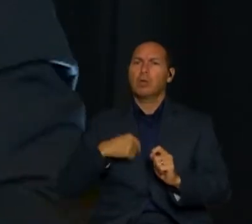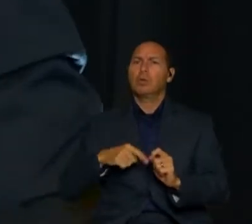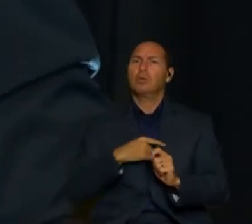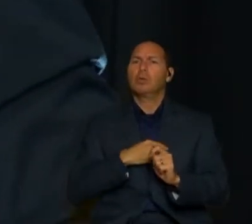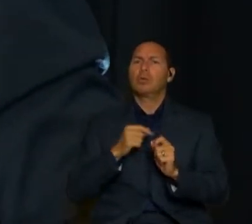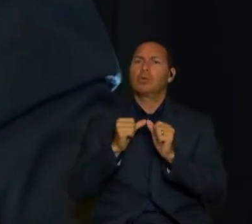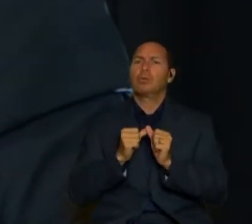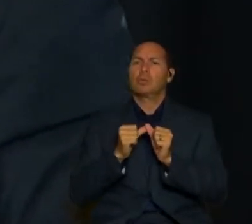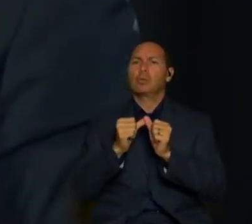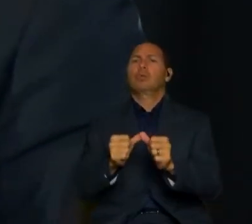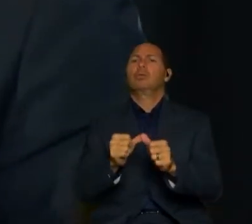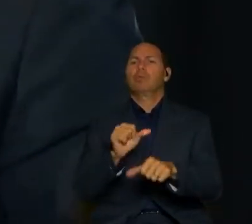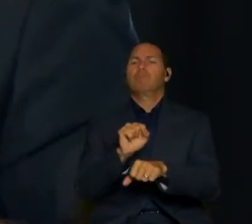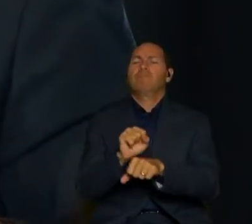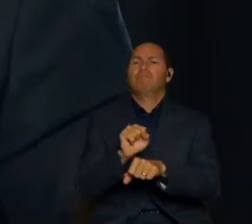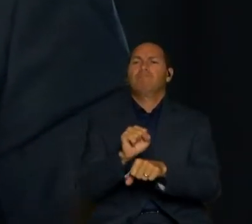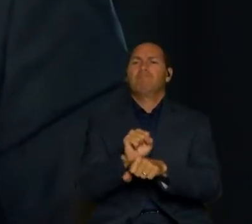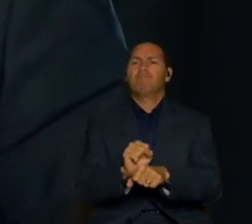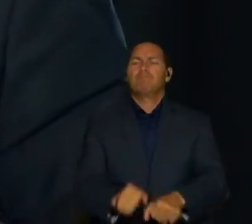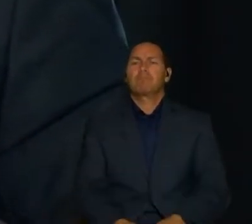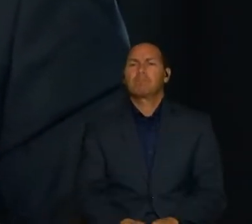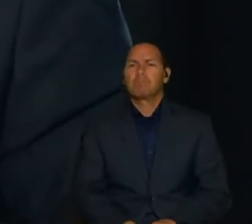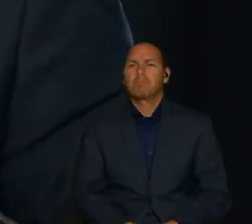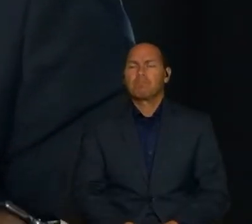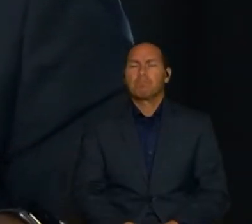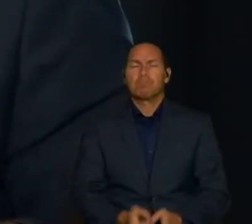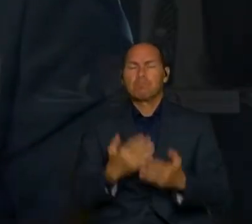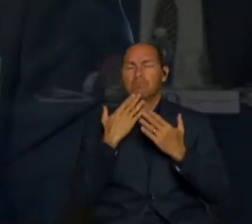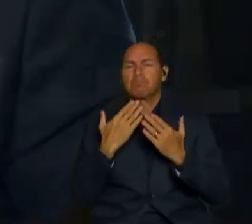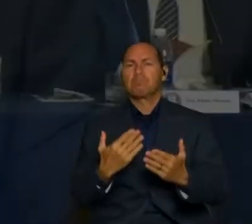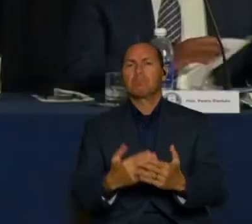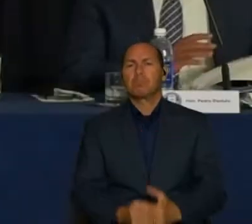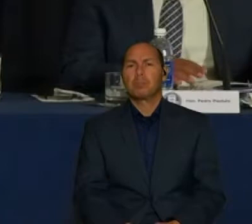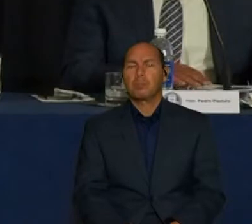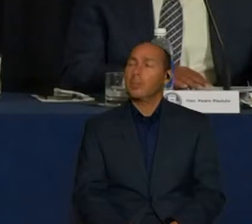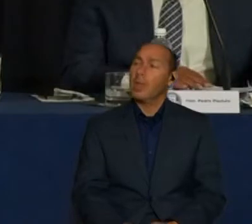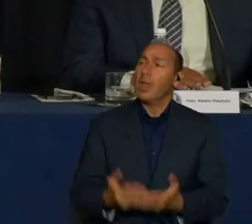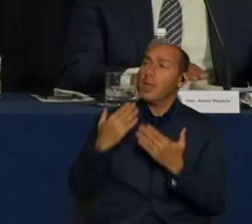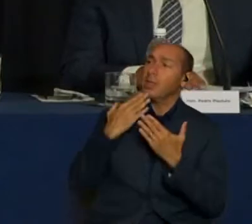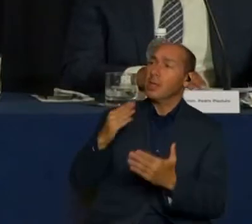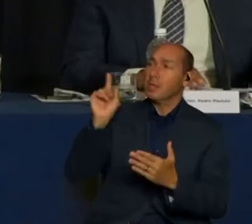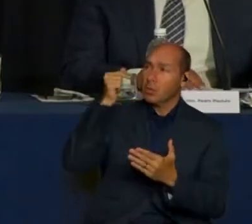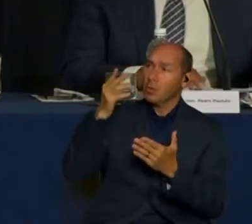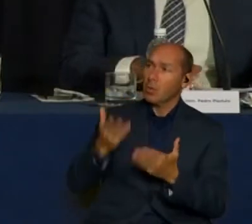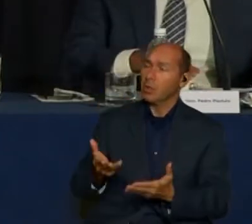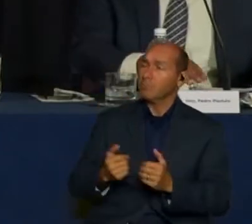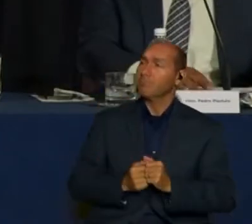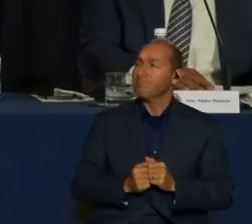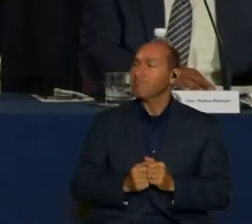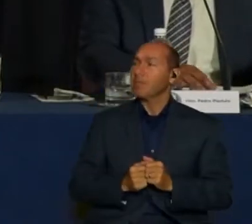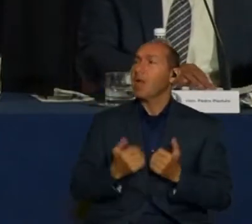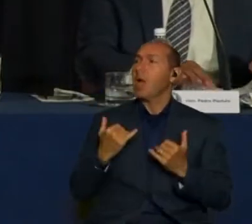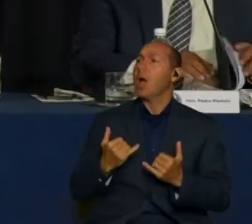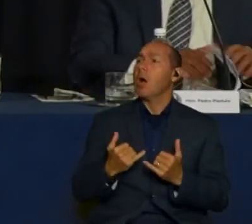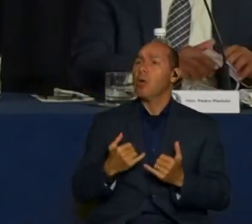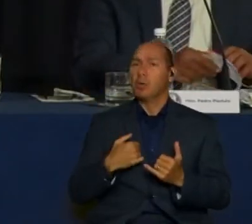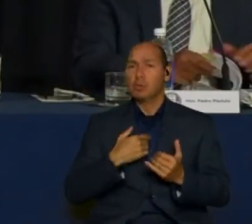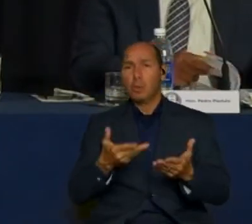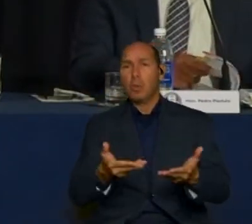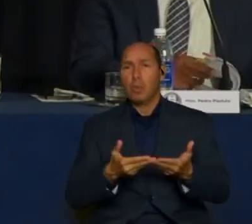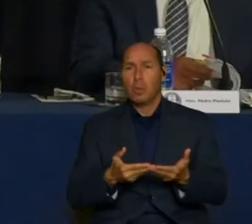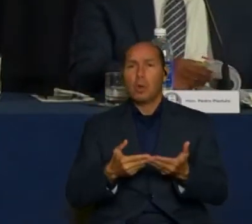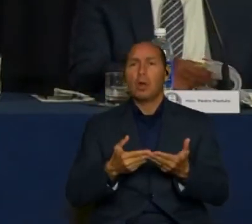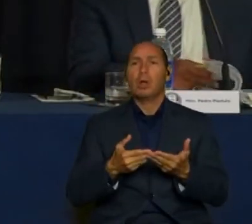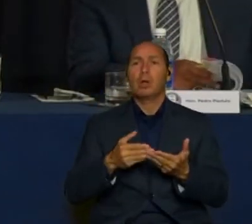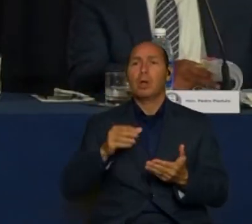this work. Thank you. Thank you, Governor. And I'd like now to welcome Arnaldo Cruz, who